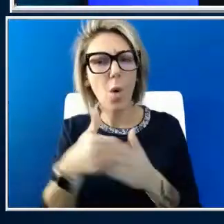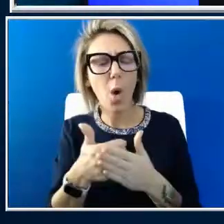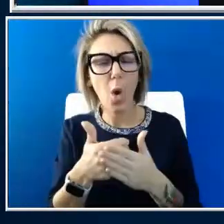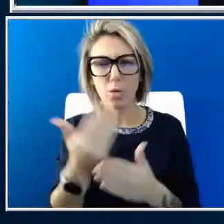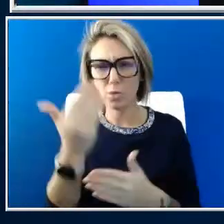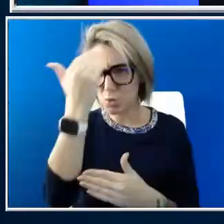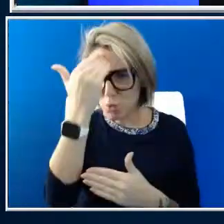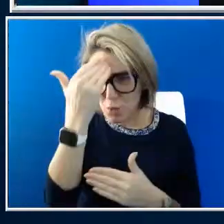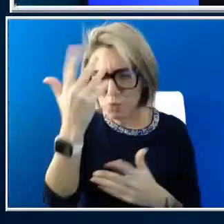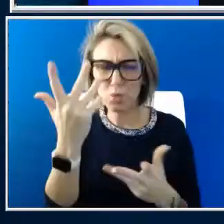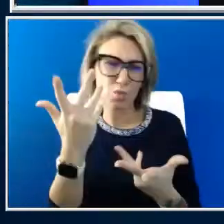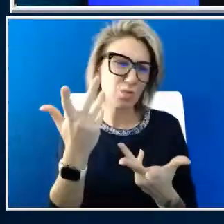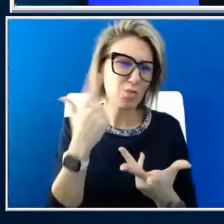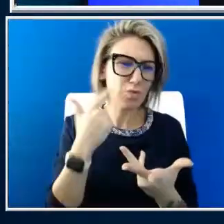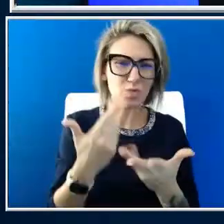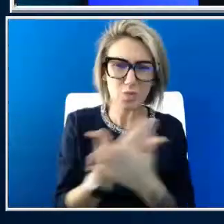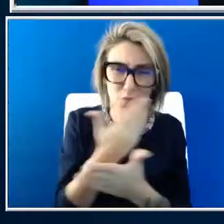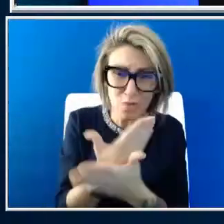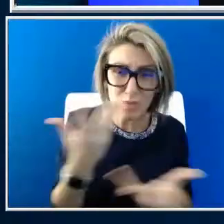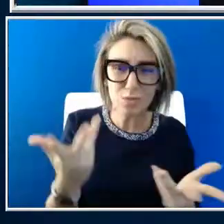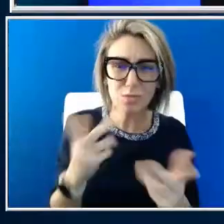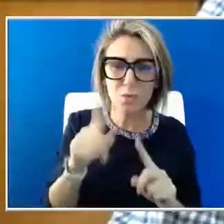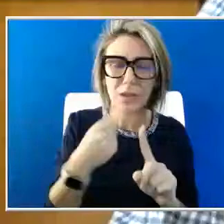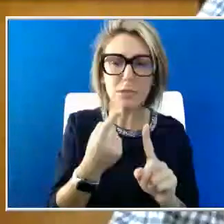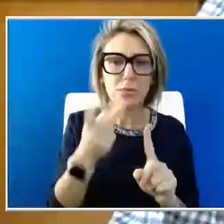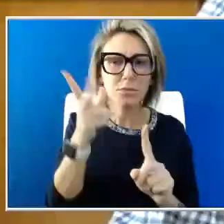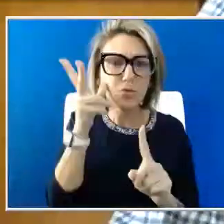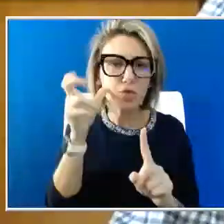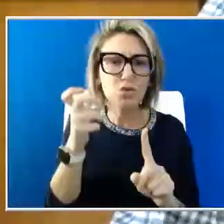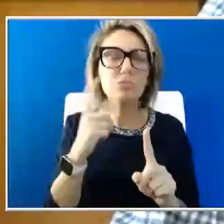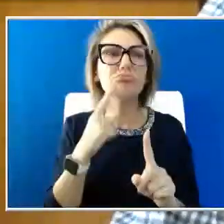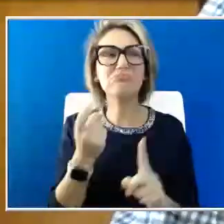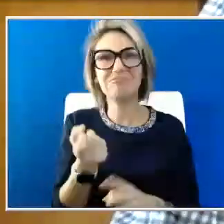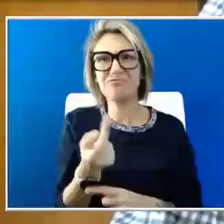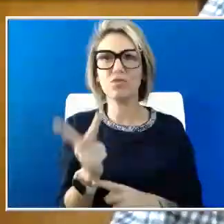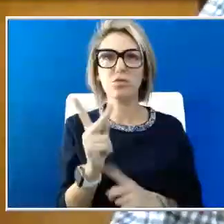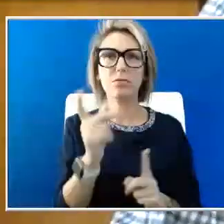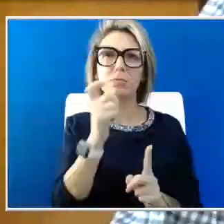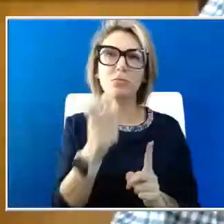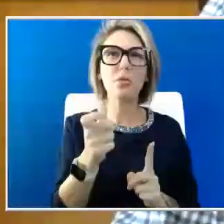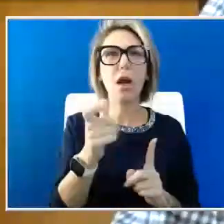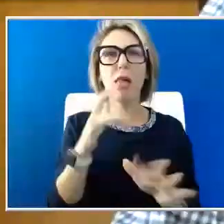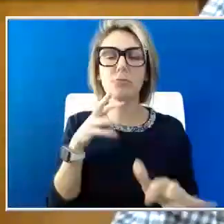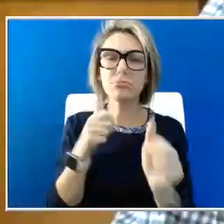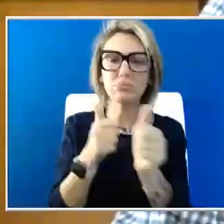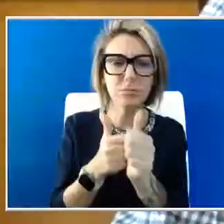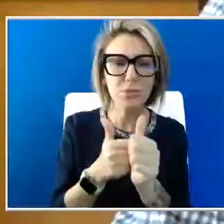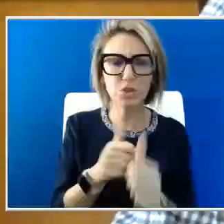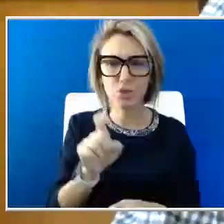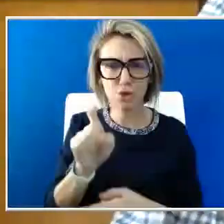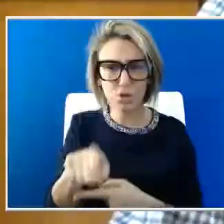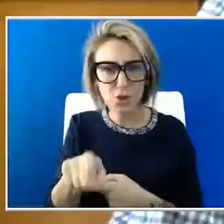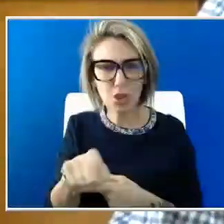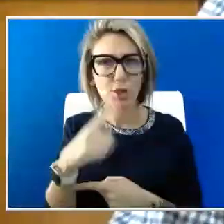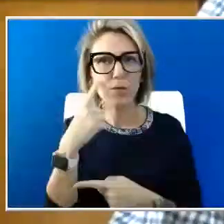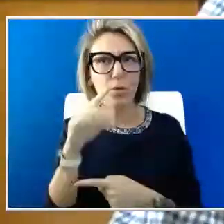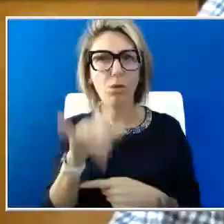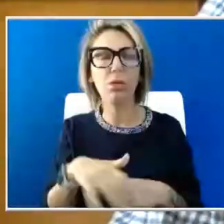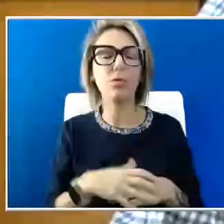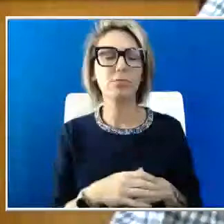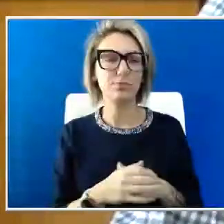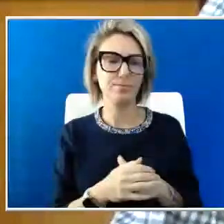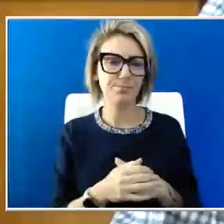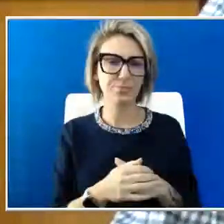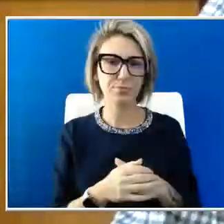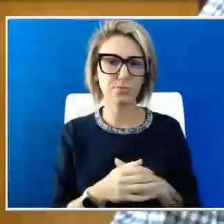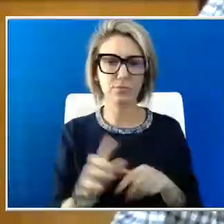it? I had a few, I probably wasn't quite as up to date as I should have been on that, but I